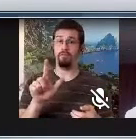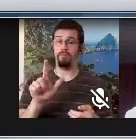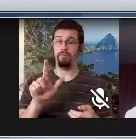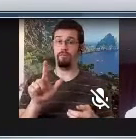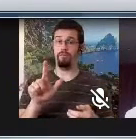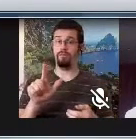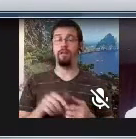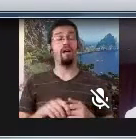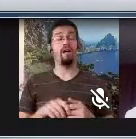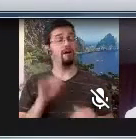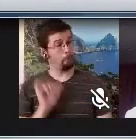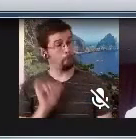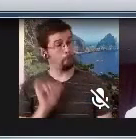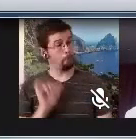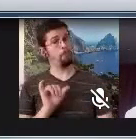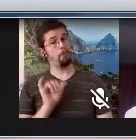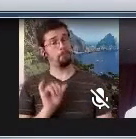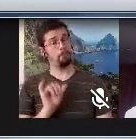And